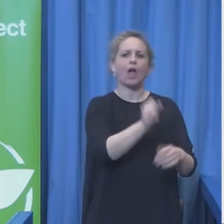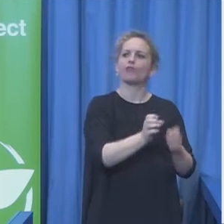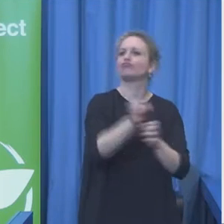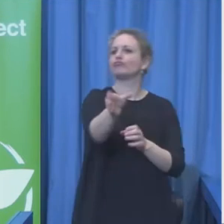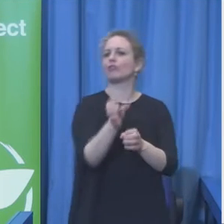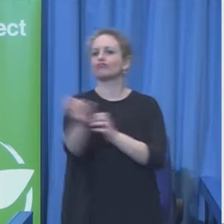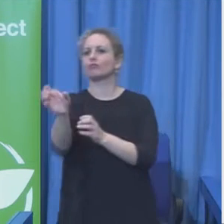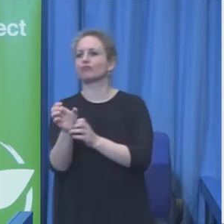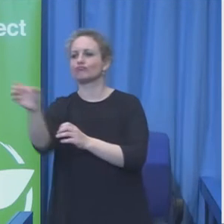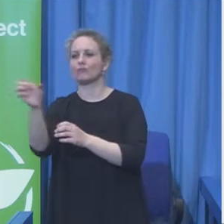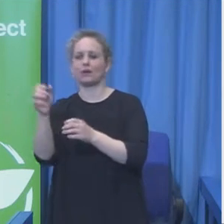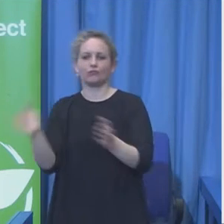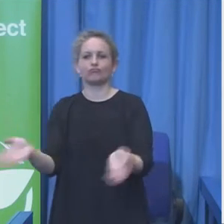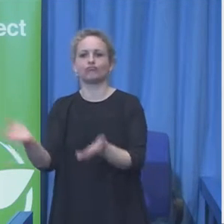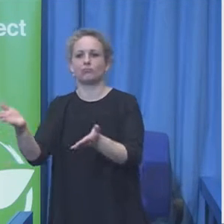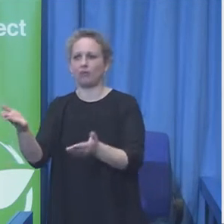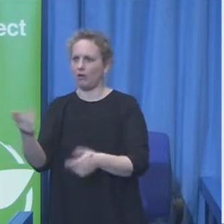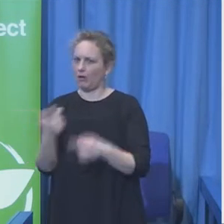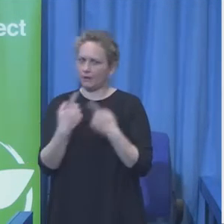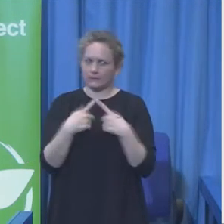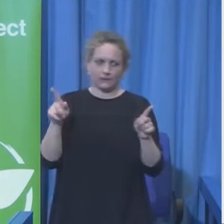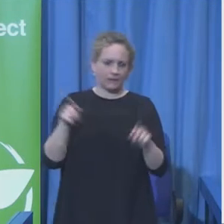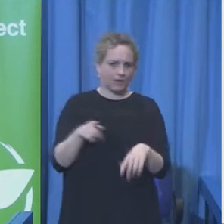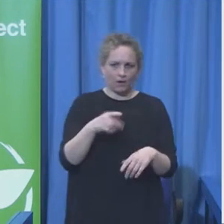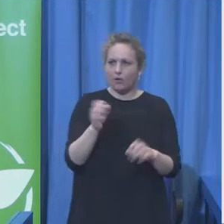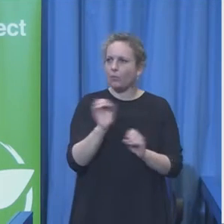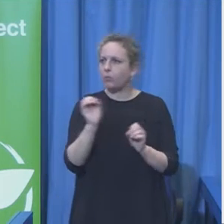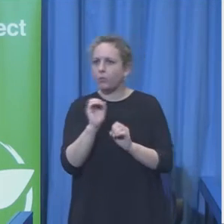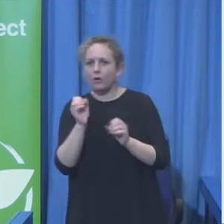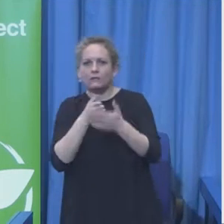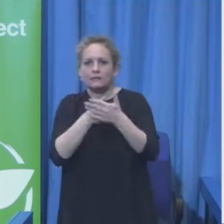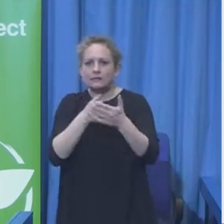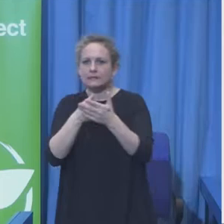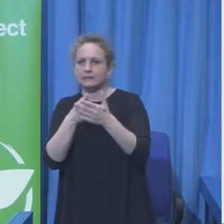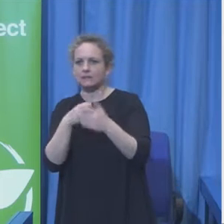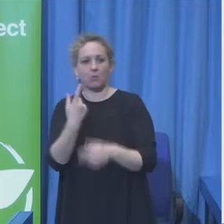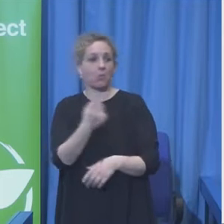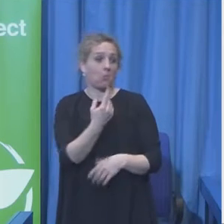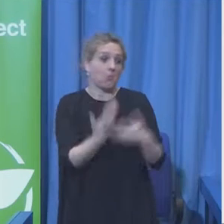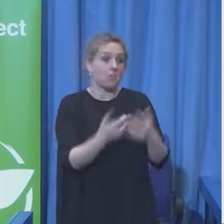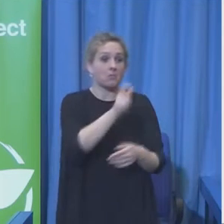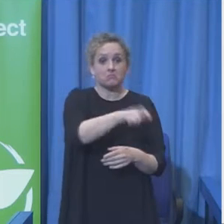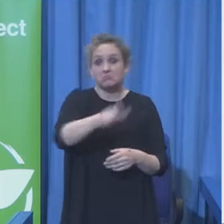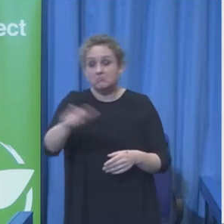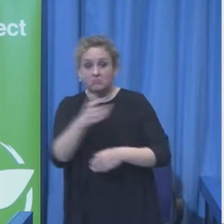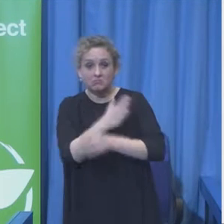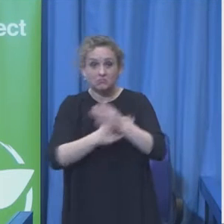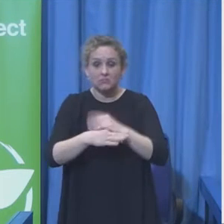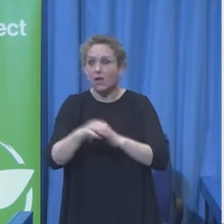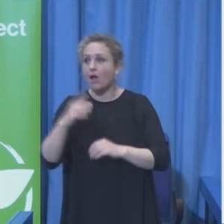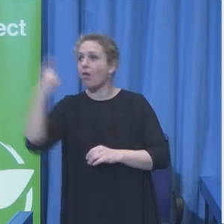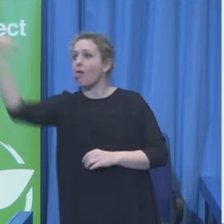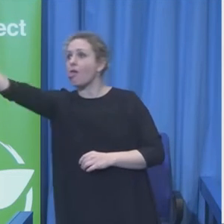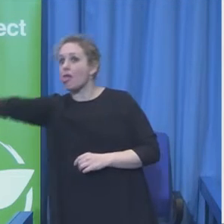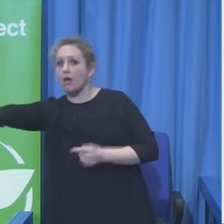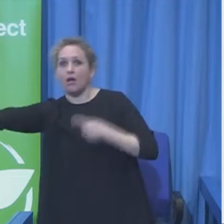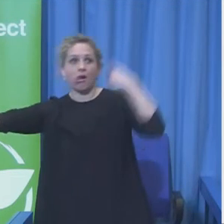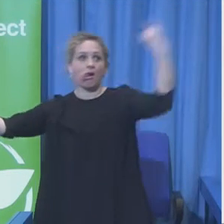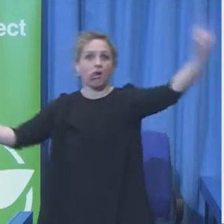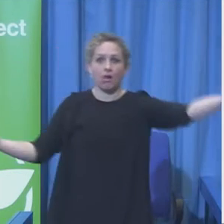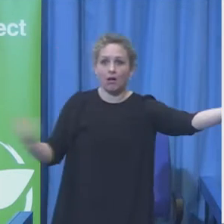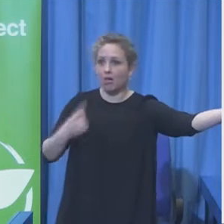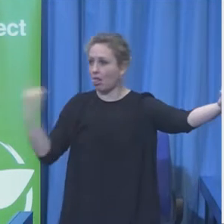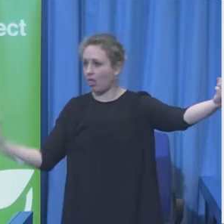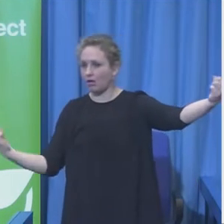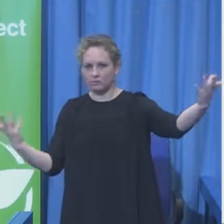lead to marginalization, isolation, and social exclusion. the disability assessment system still